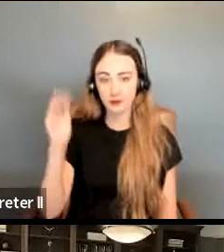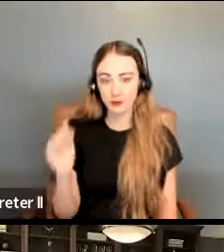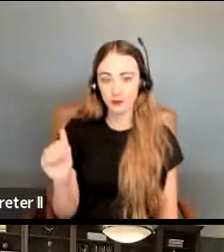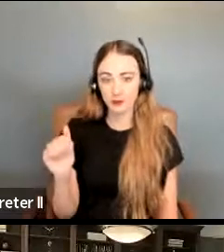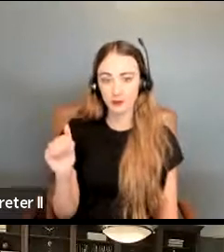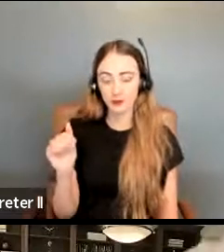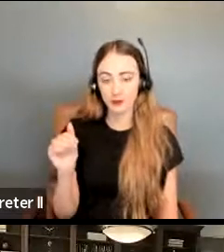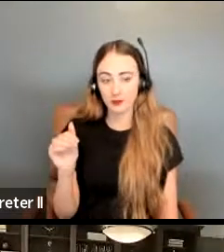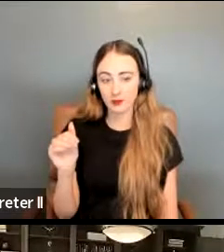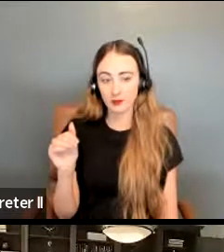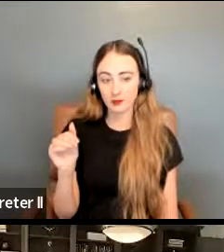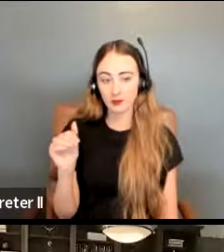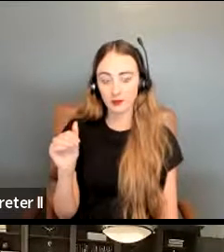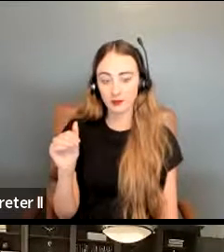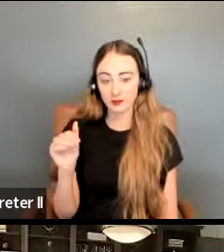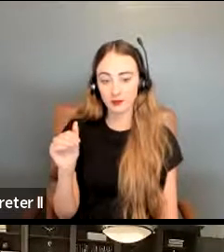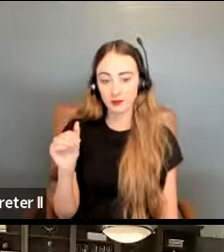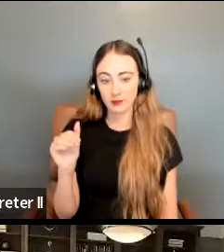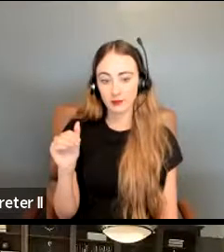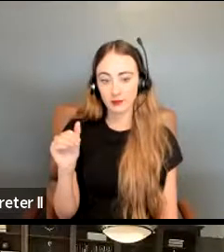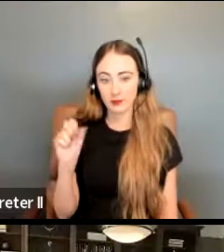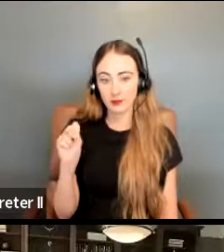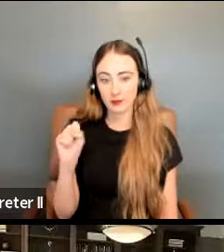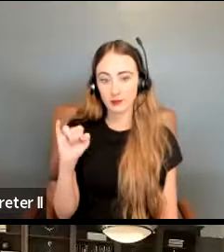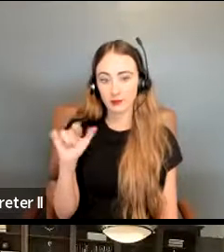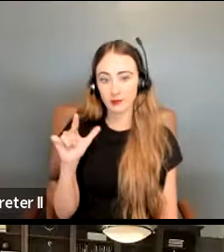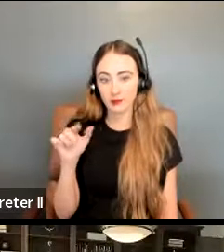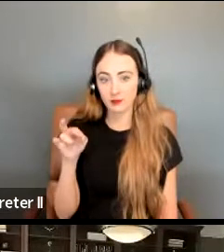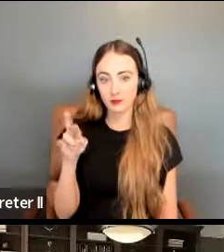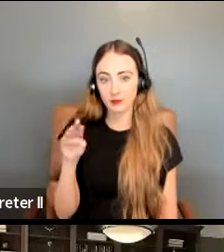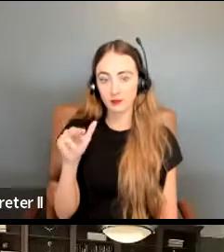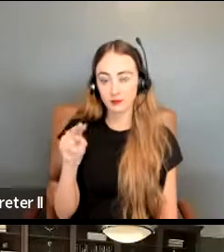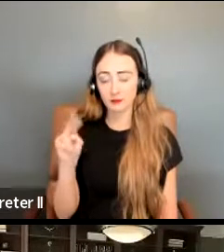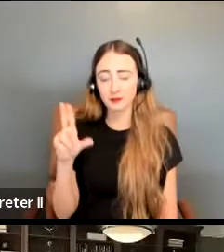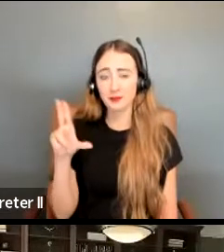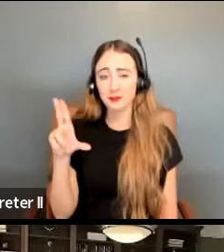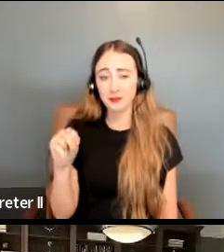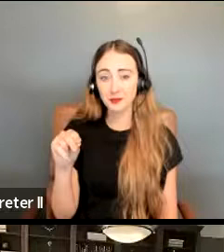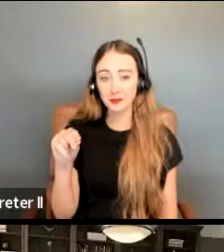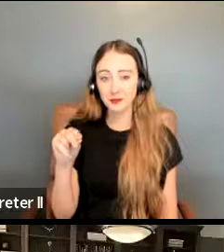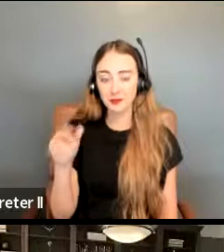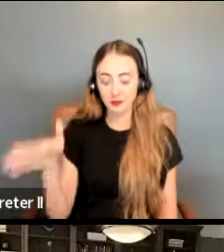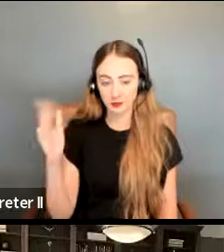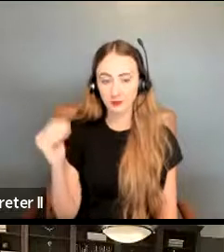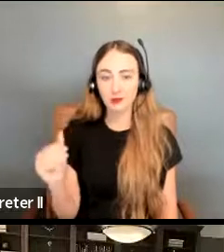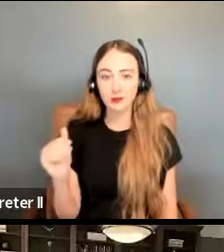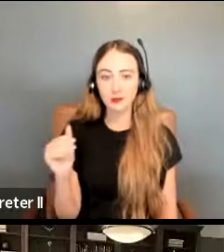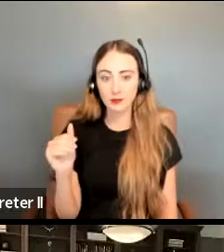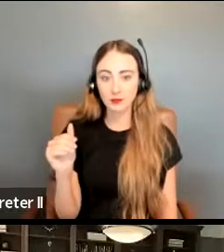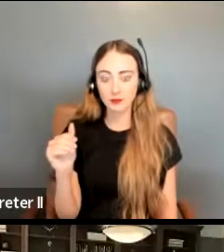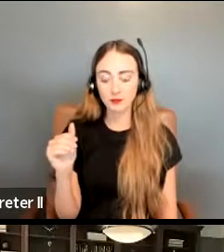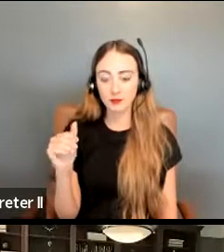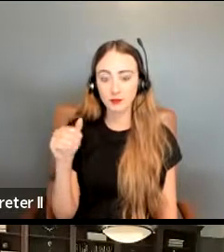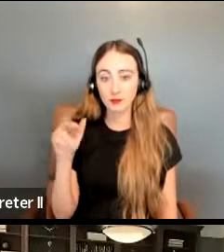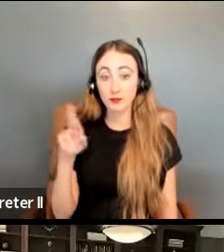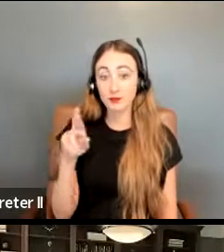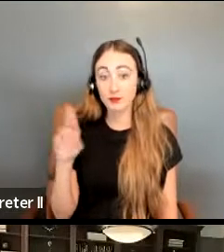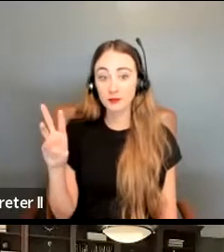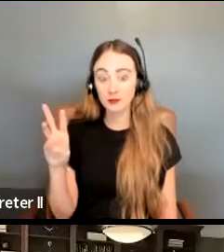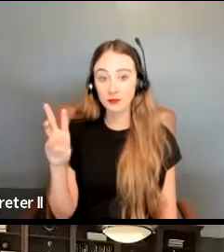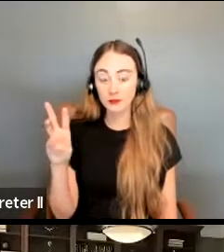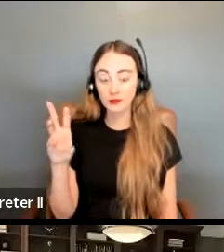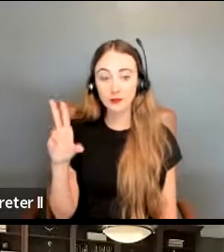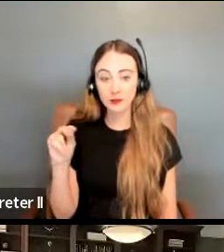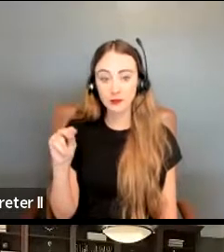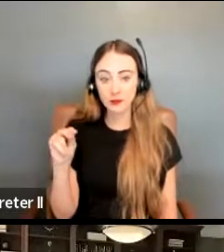Pinto votes yes. Councilmember Silverman? No. Councilmember Silverman votes no. Councilmember Robert White?